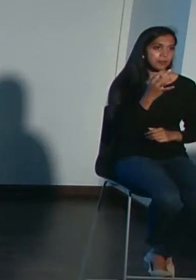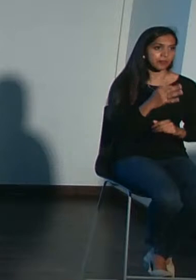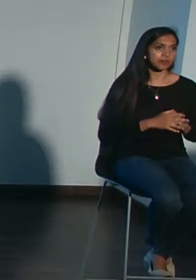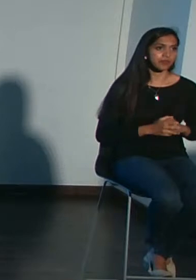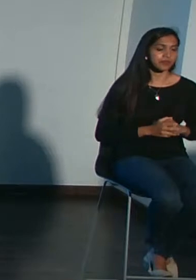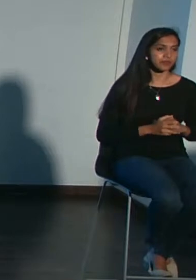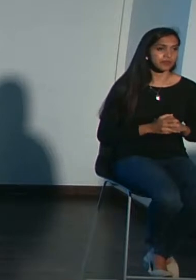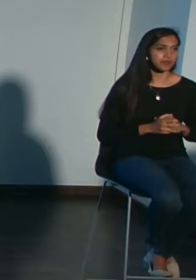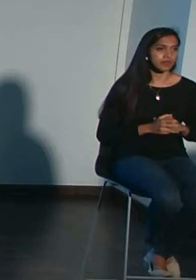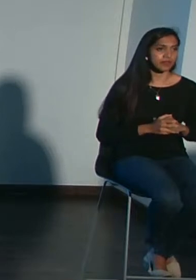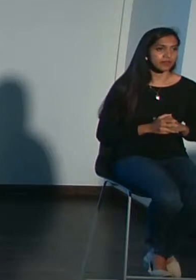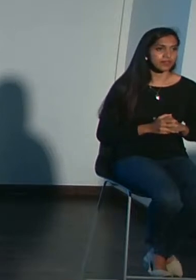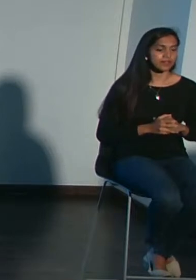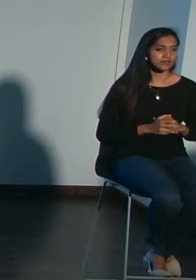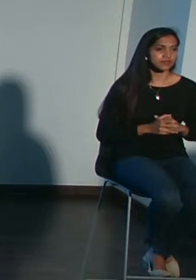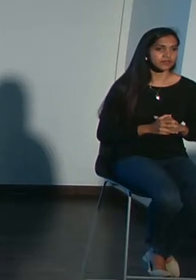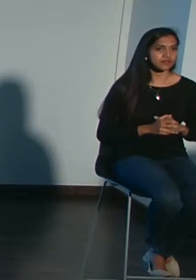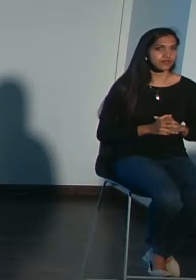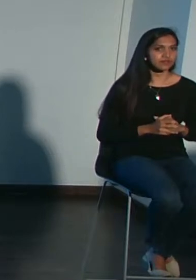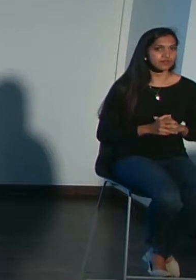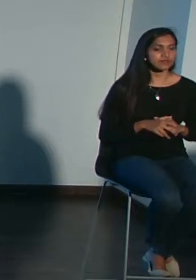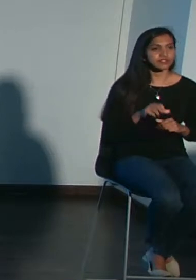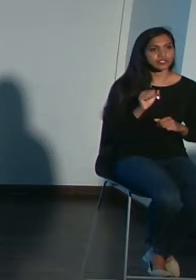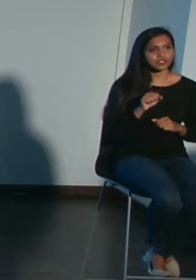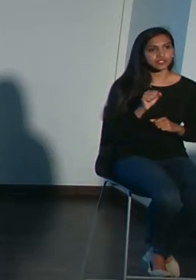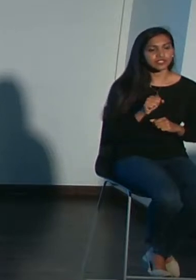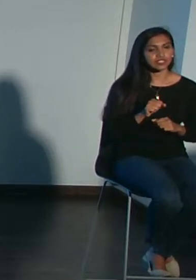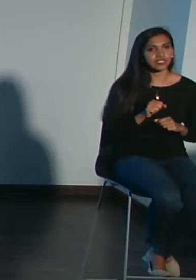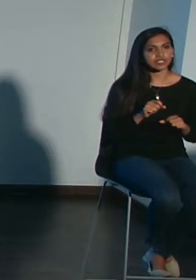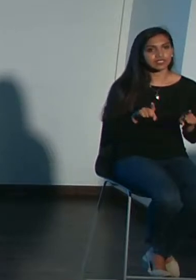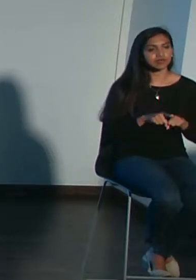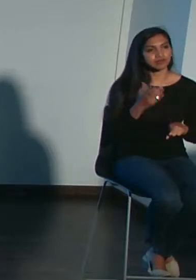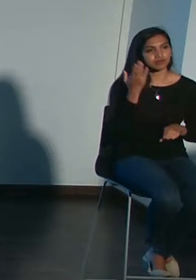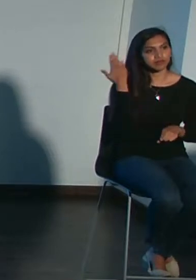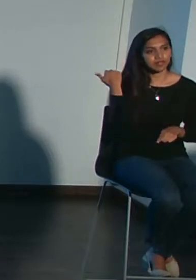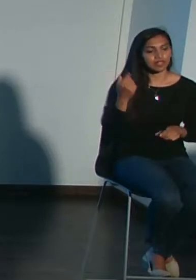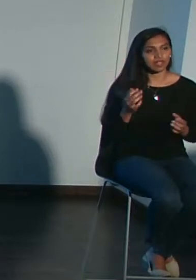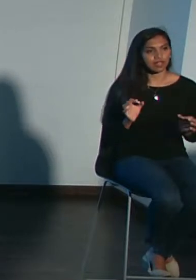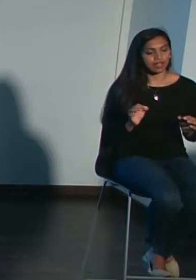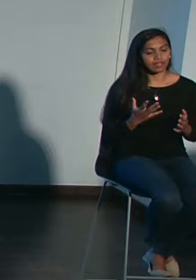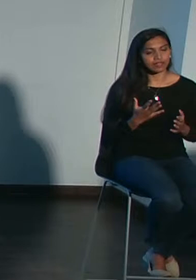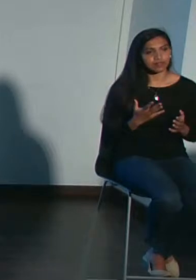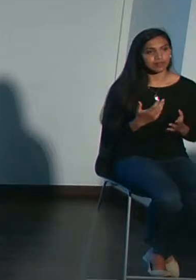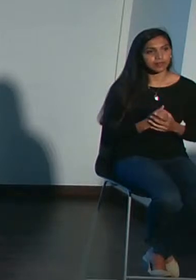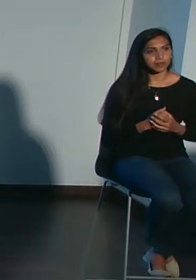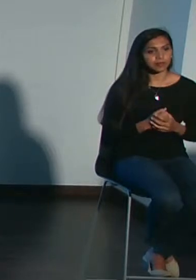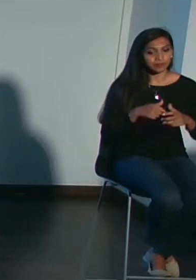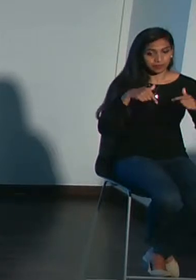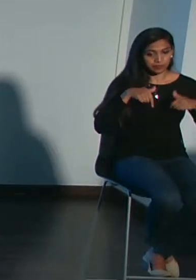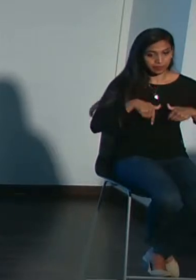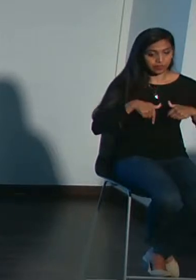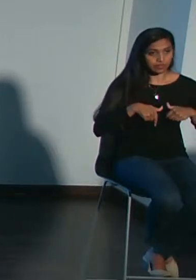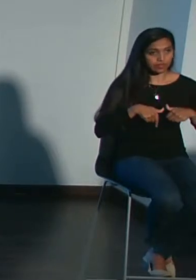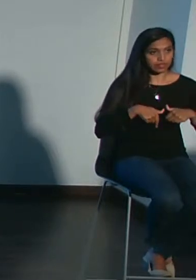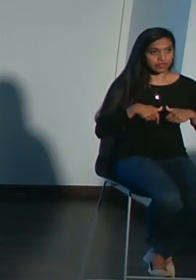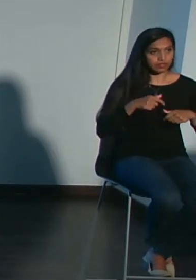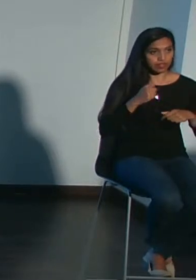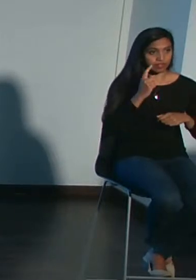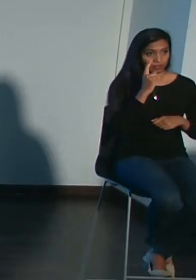synthesis or whatever. So I don't know, somewhere in the world. But then again, I mean, I think in this context of